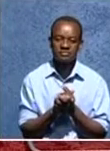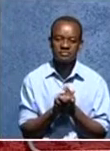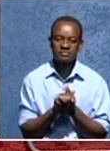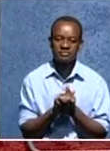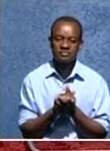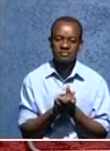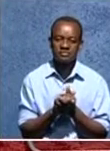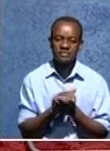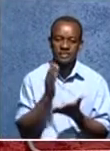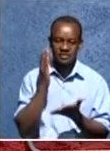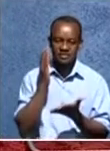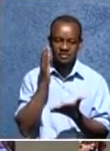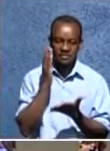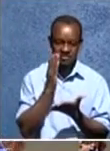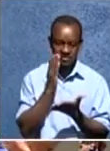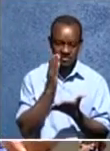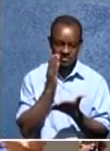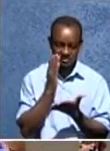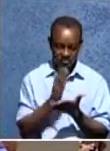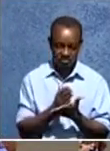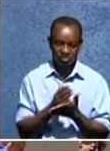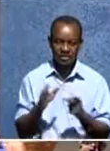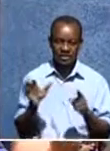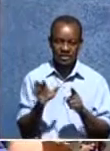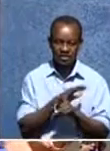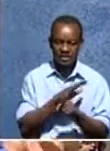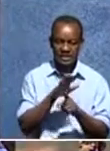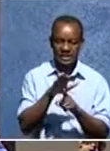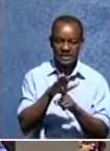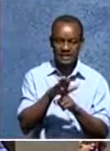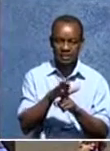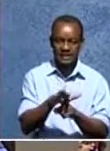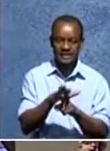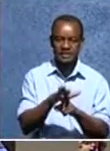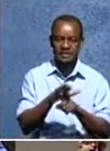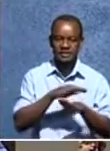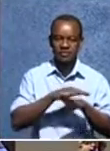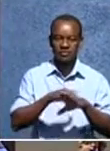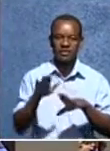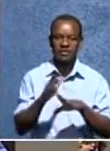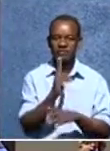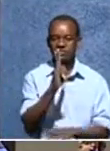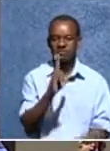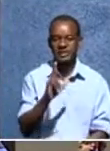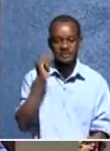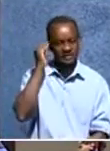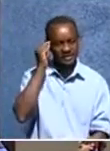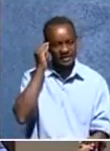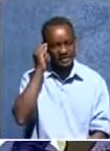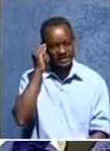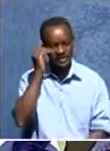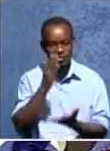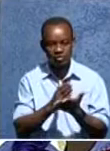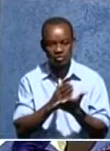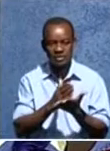issues of mindset, the way we need to look at things, that you know that really anybody and everybody can afford to take the